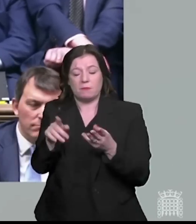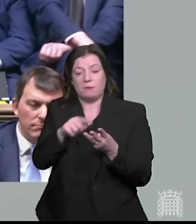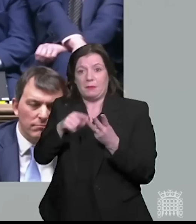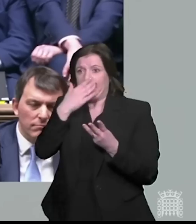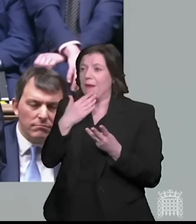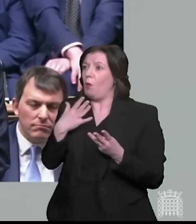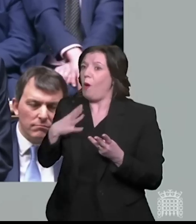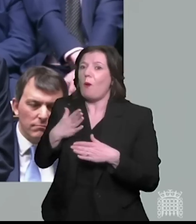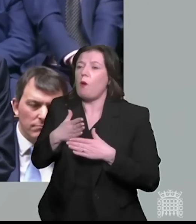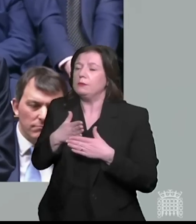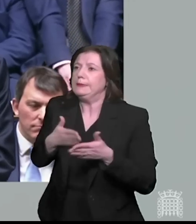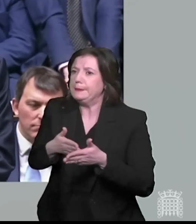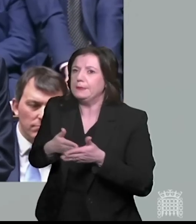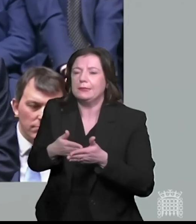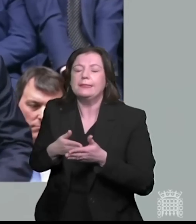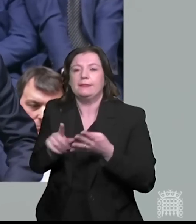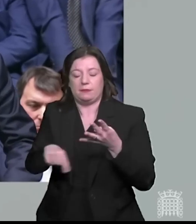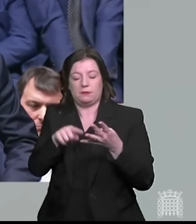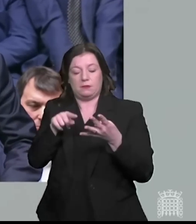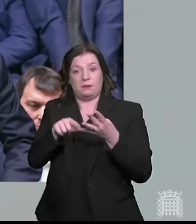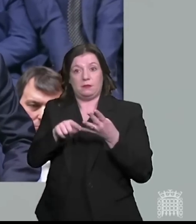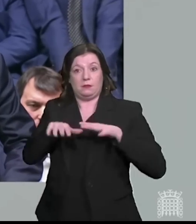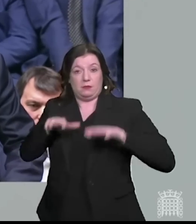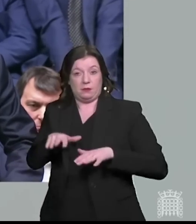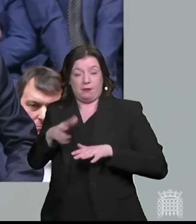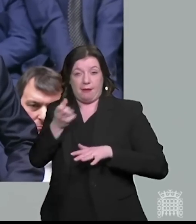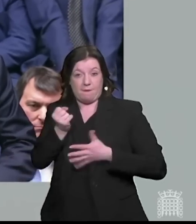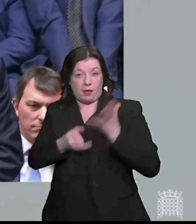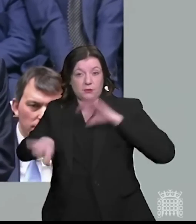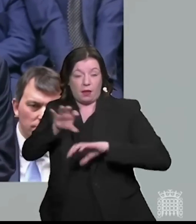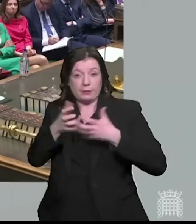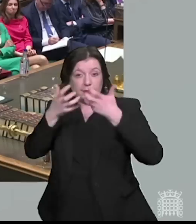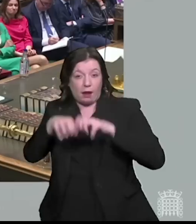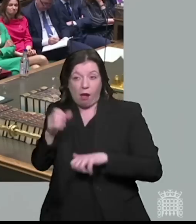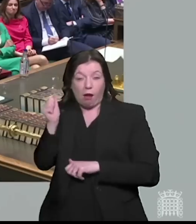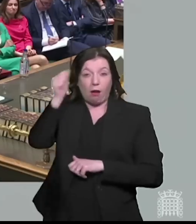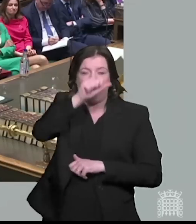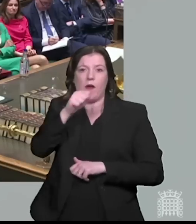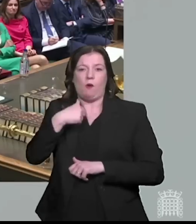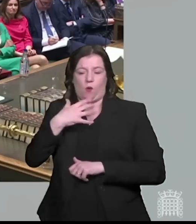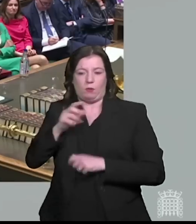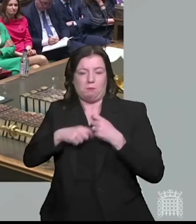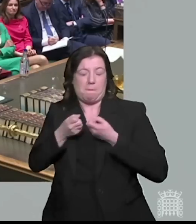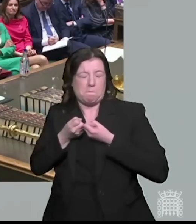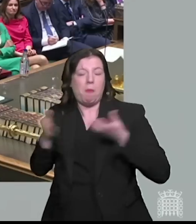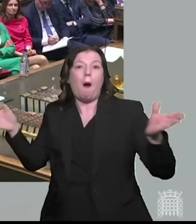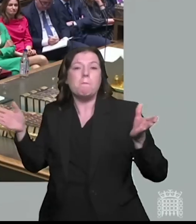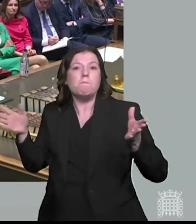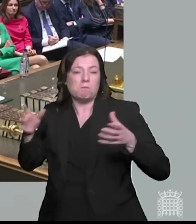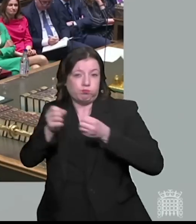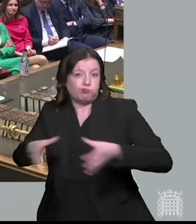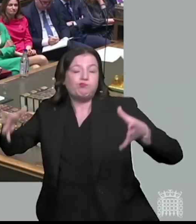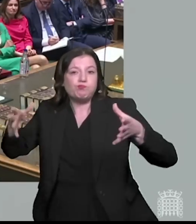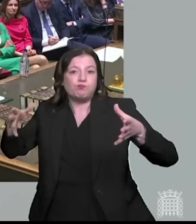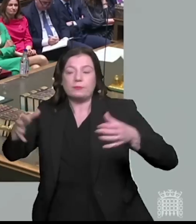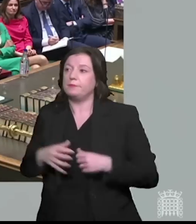by harnessing British ingenuity to make us a science and technology superpower. Yeah. I start